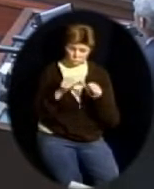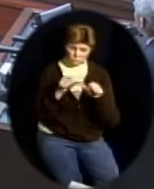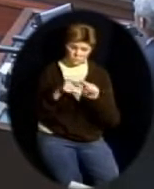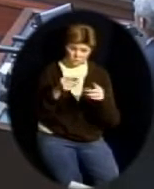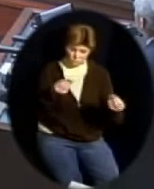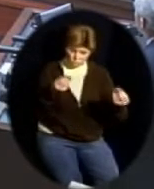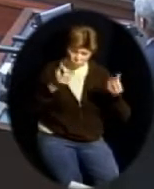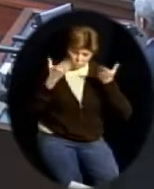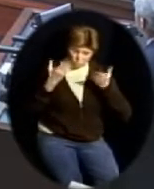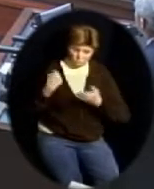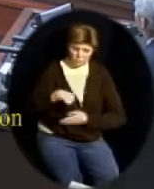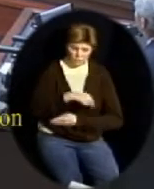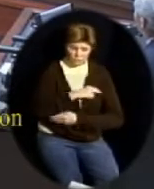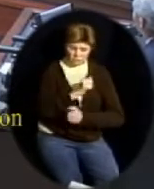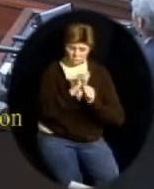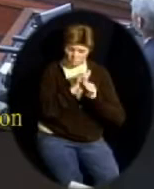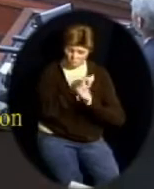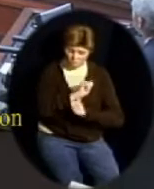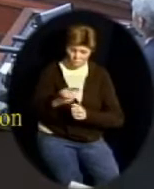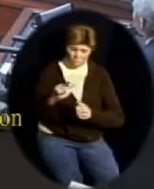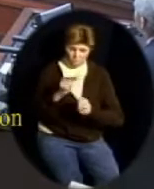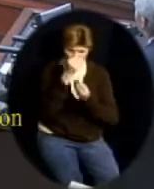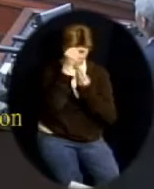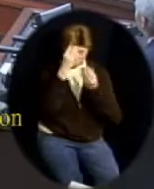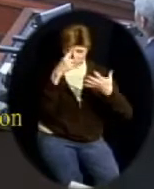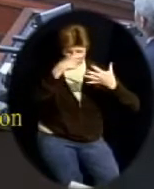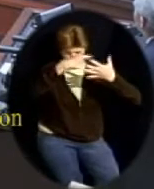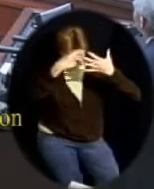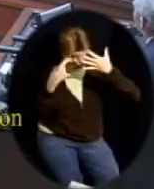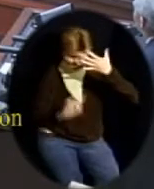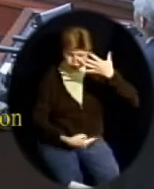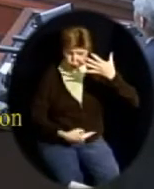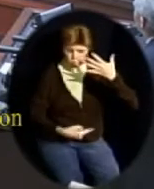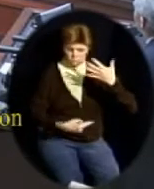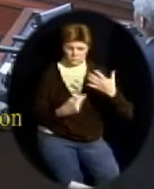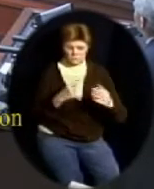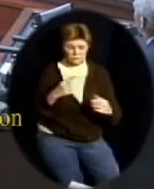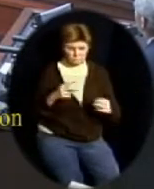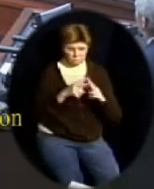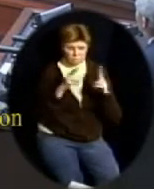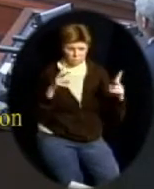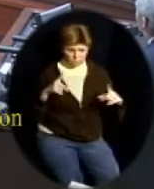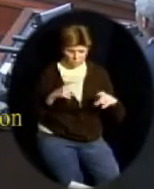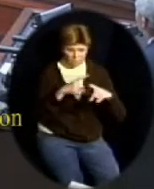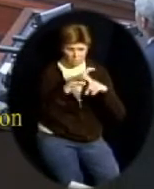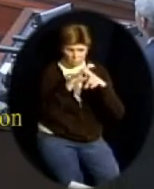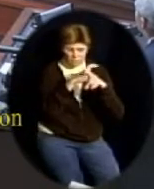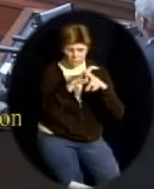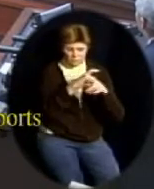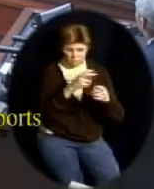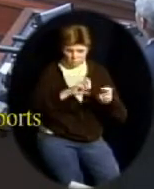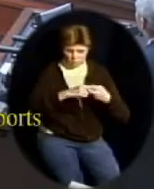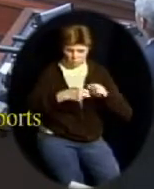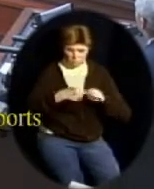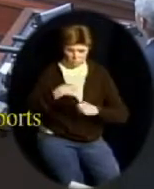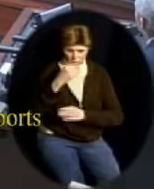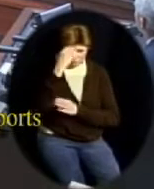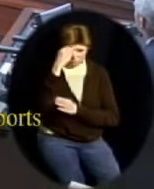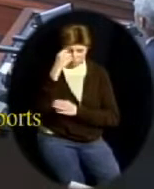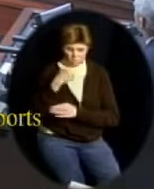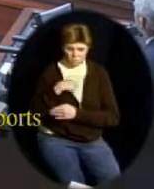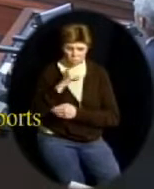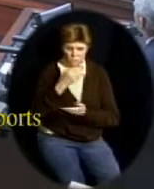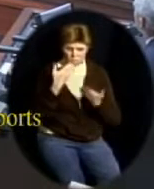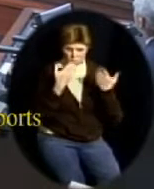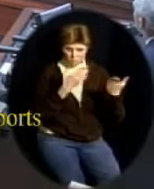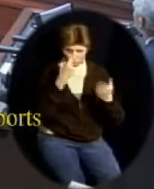visual learning opportunities to understand this very complex budget, and I thank you for that. And I'd just like to tell the board that I think tonight